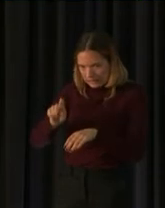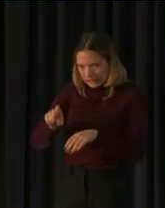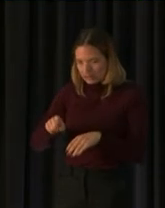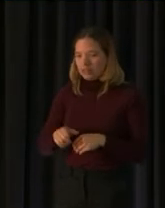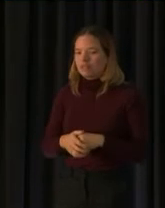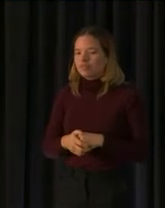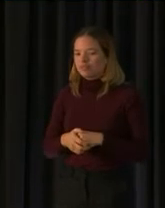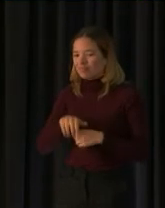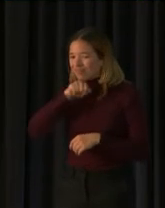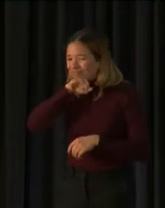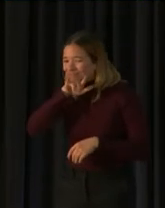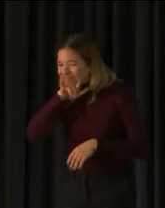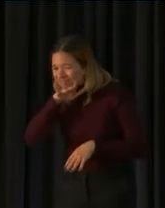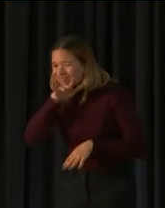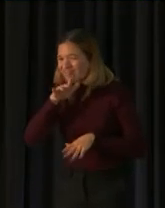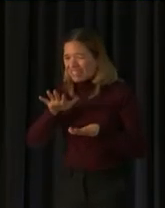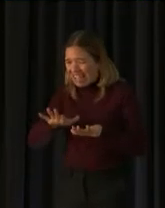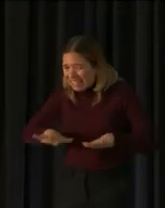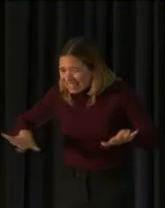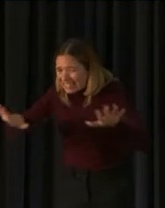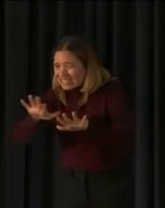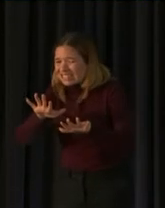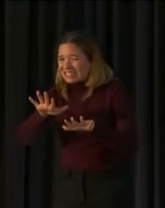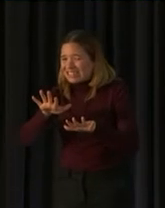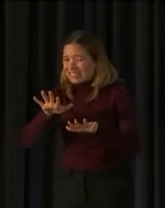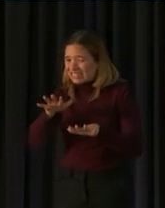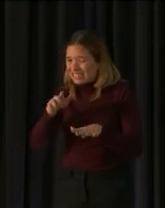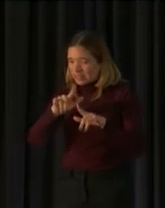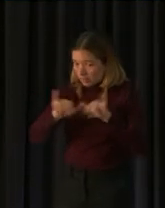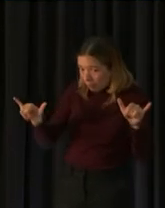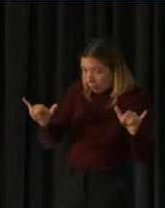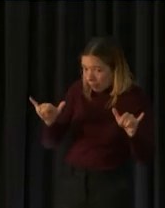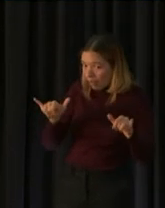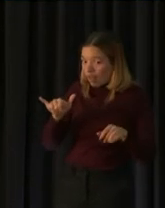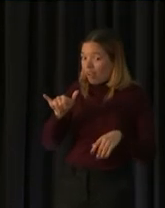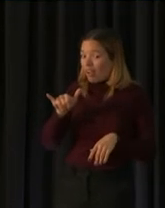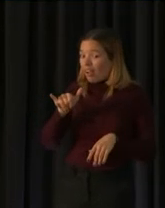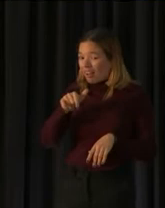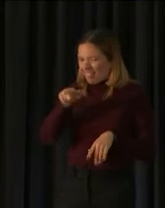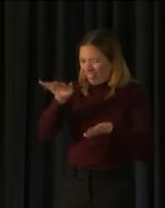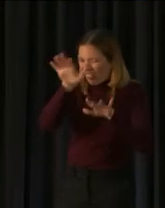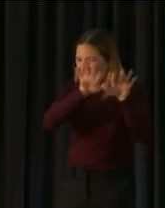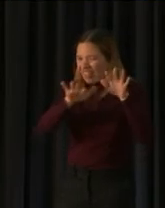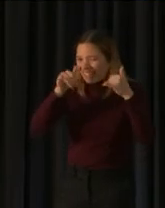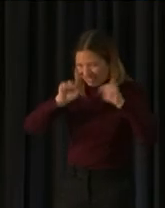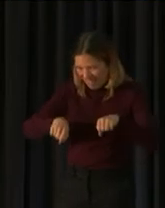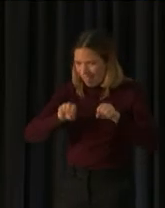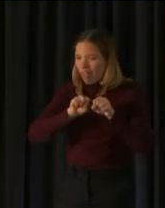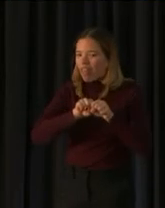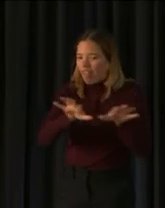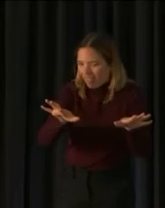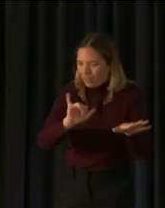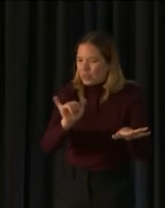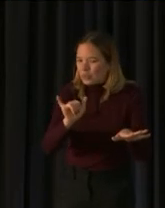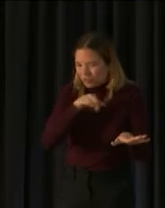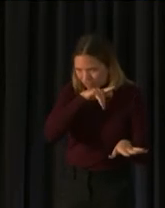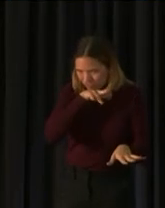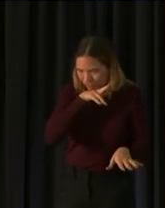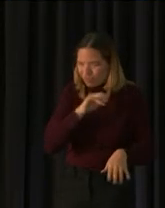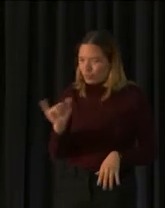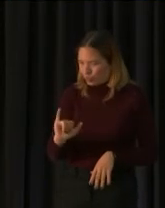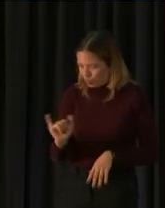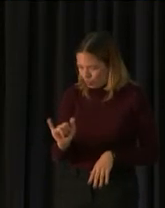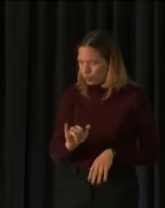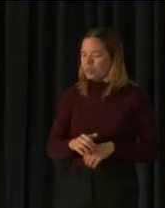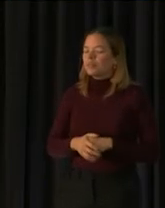COVID-19 typically spreads through the air. So CO2 or carbon dioxide is measured as a proxy for